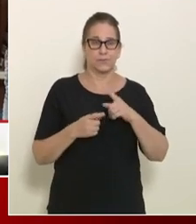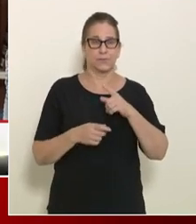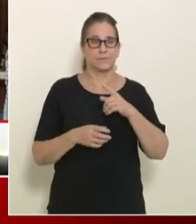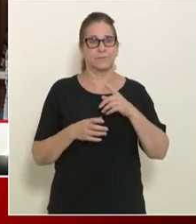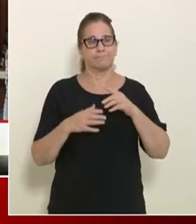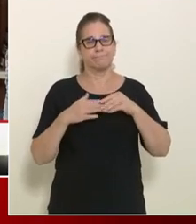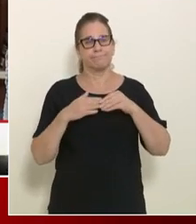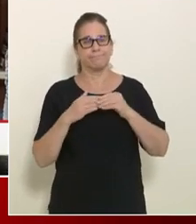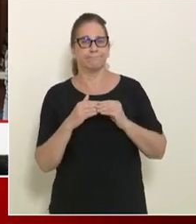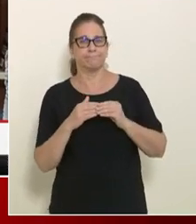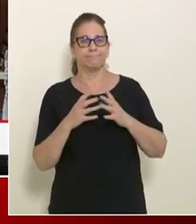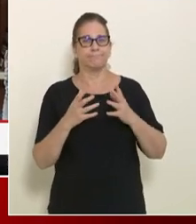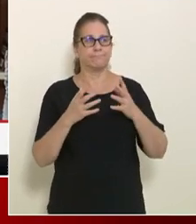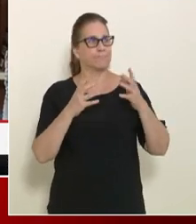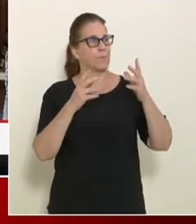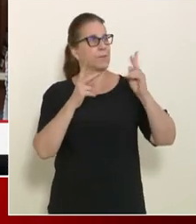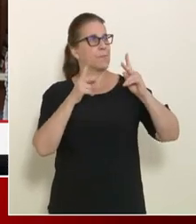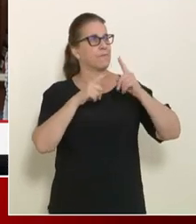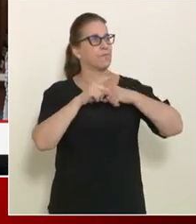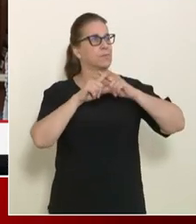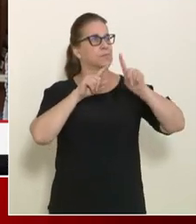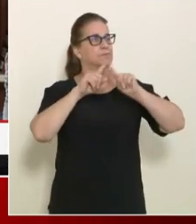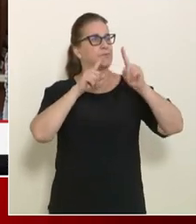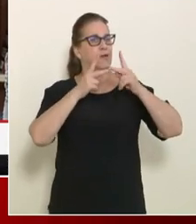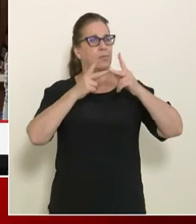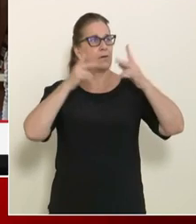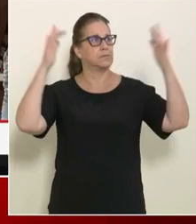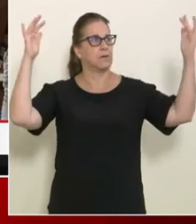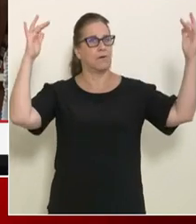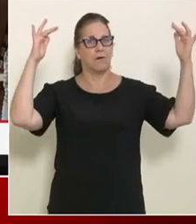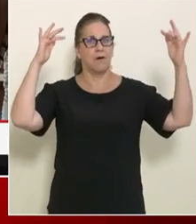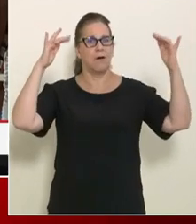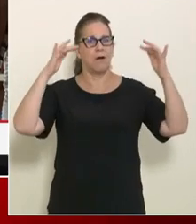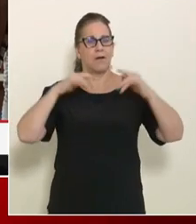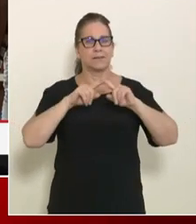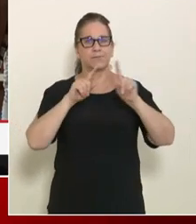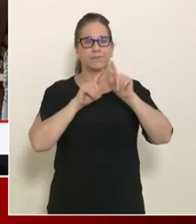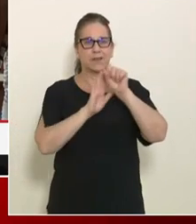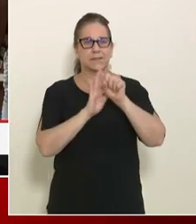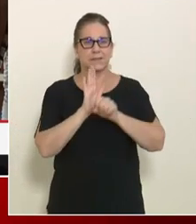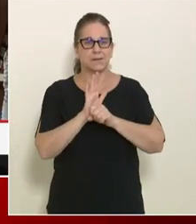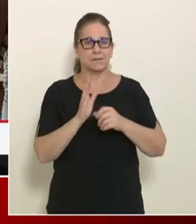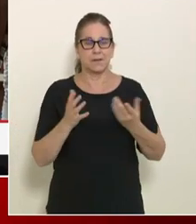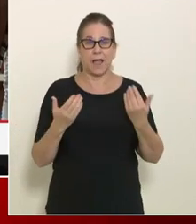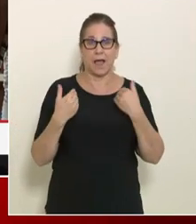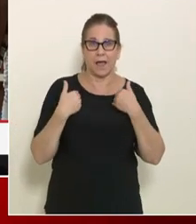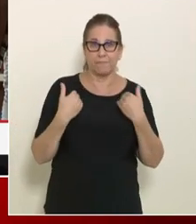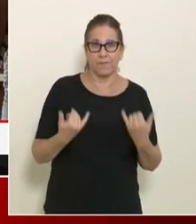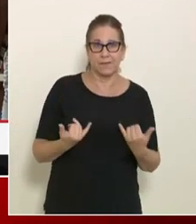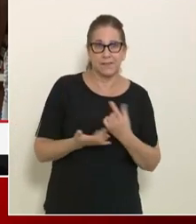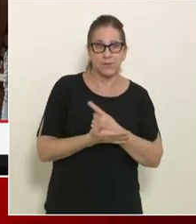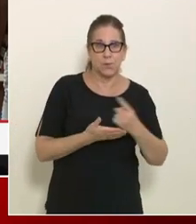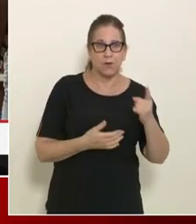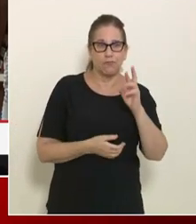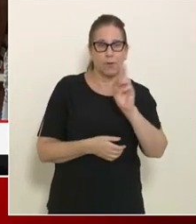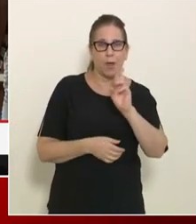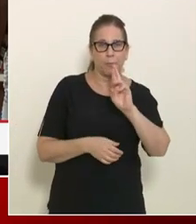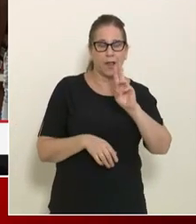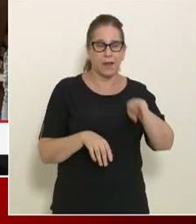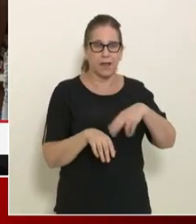Republican convention is going on. There are some events that happen here in the city. Yes. I guess there's going to be fireworks